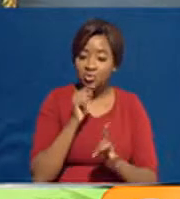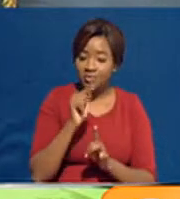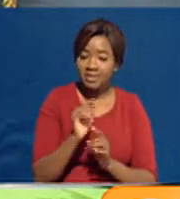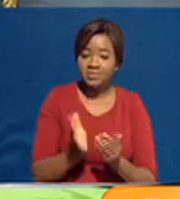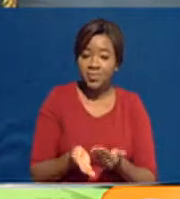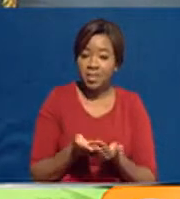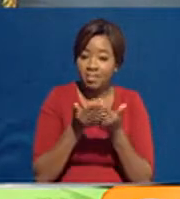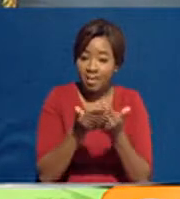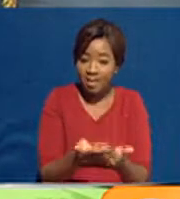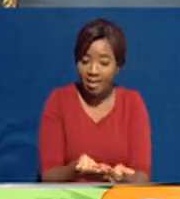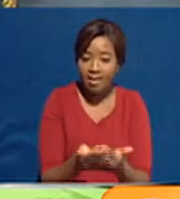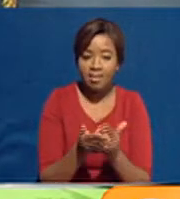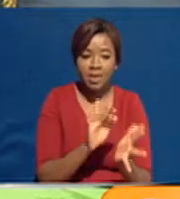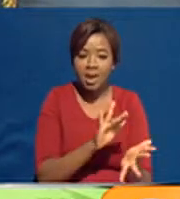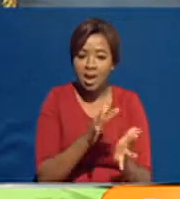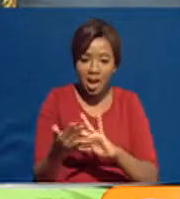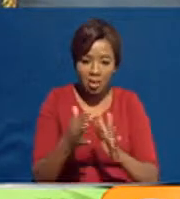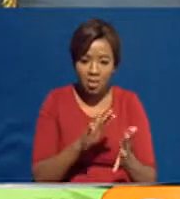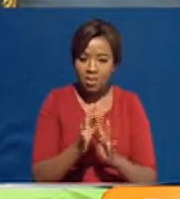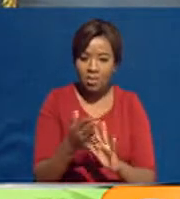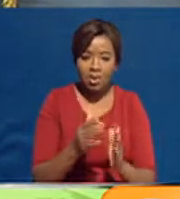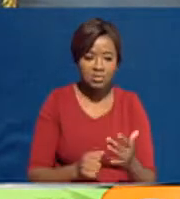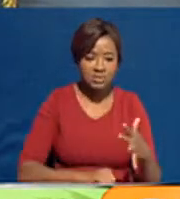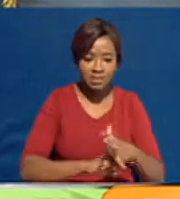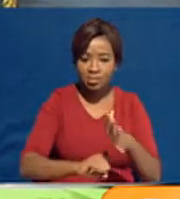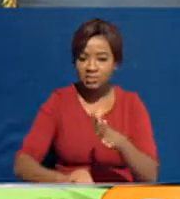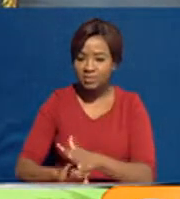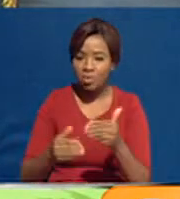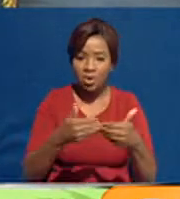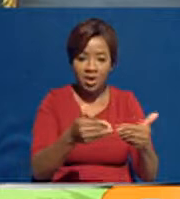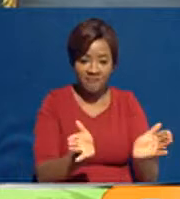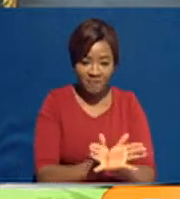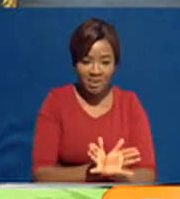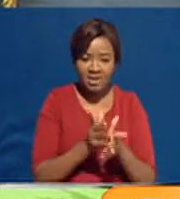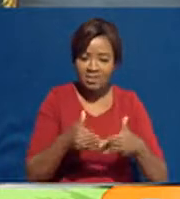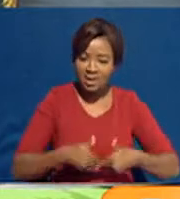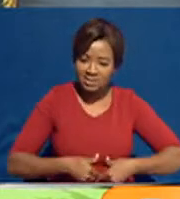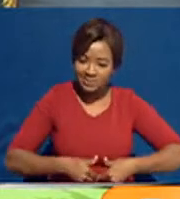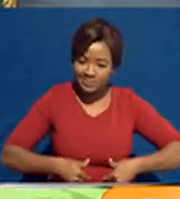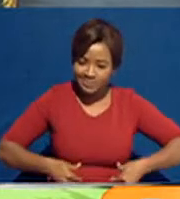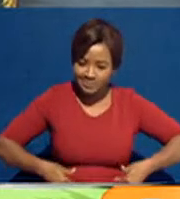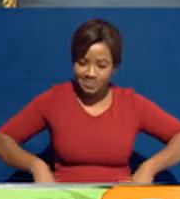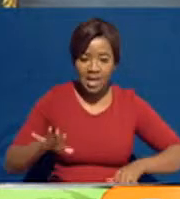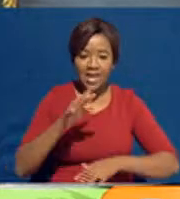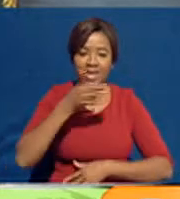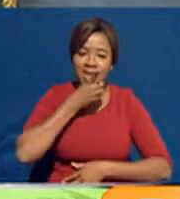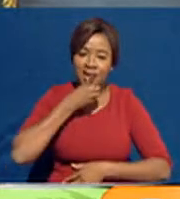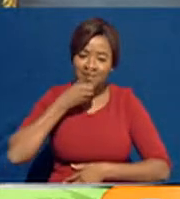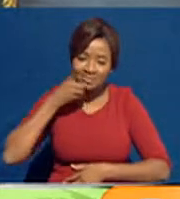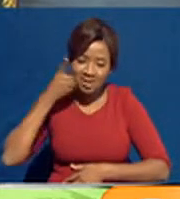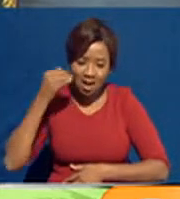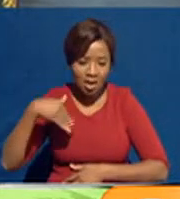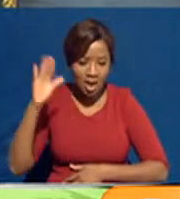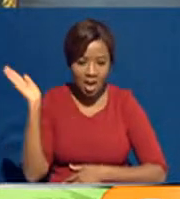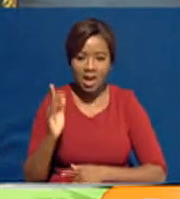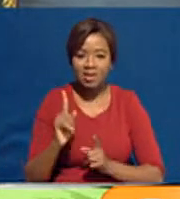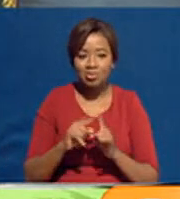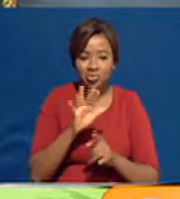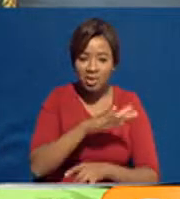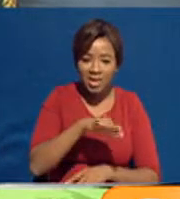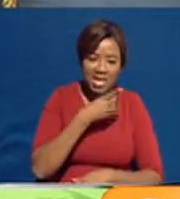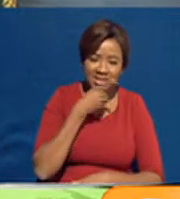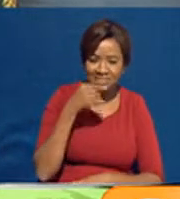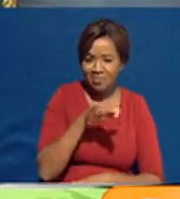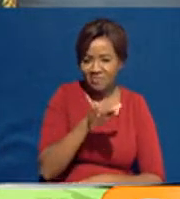long way in trying to feed families facing starvation in arid and semi-arid areas following the prolonged